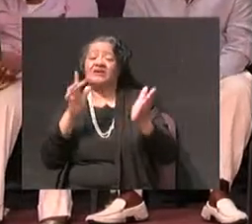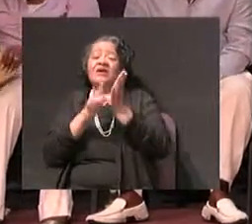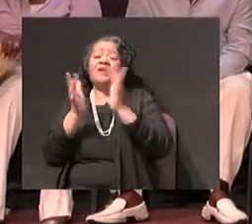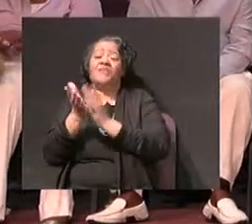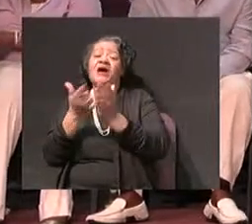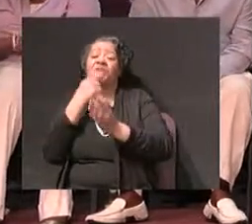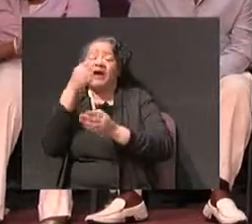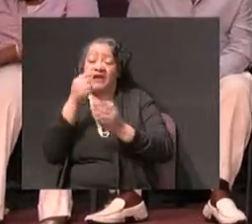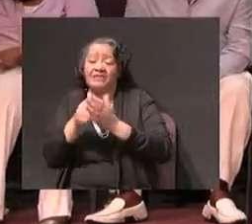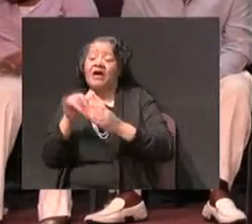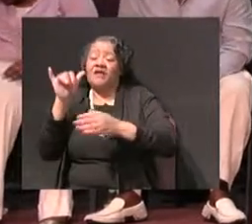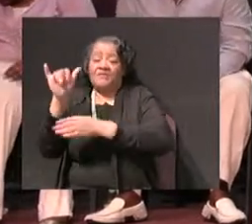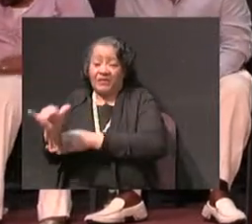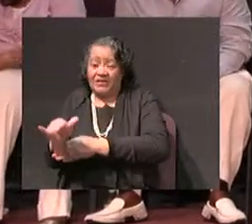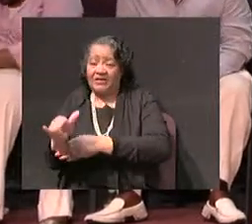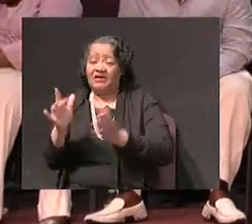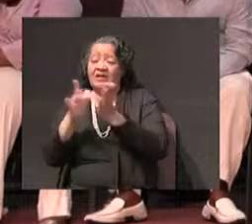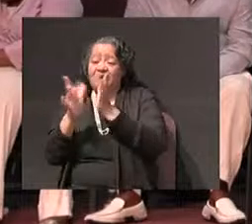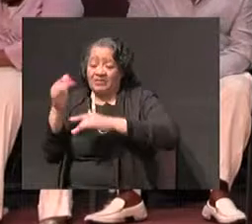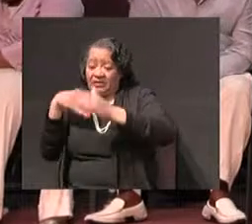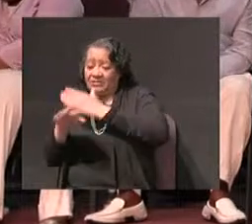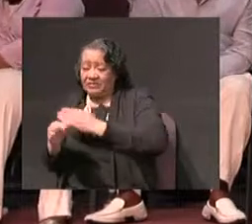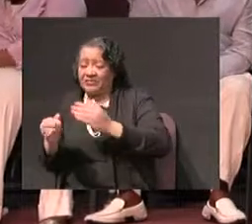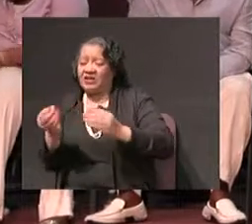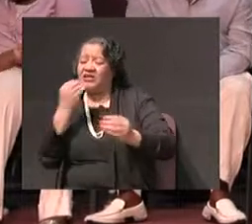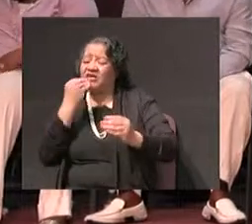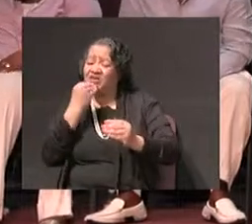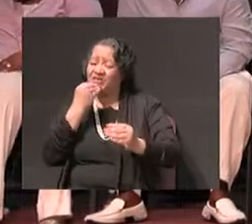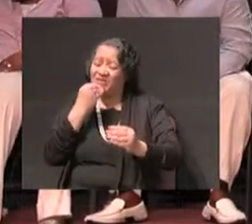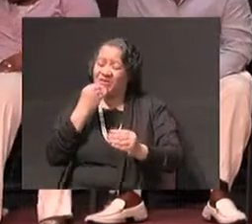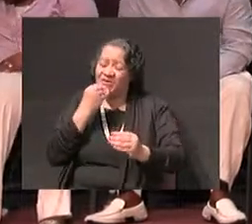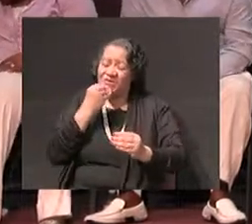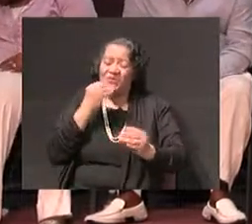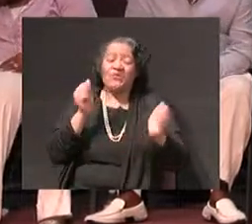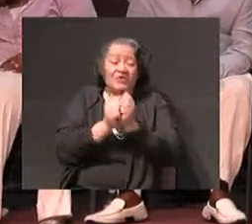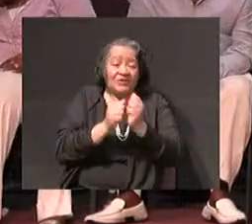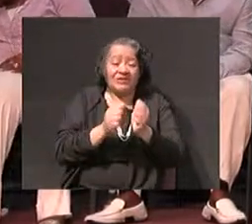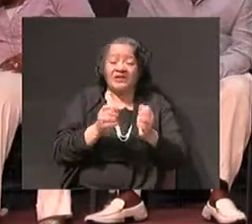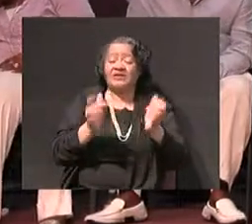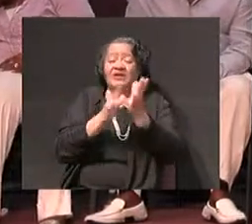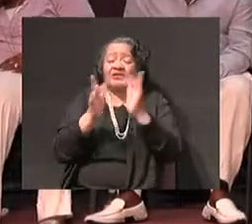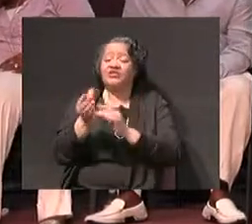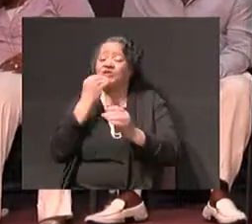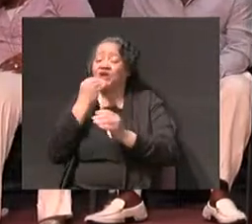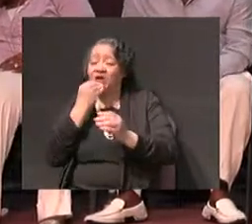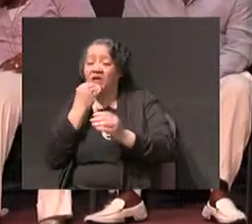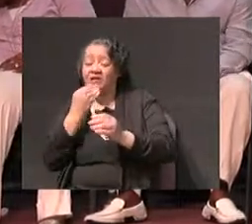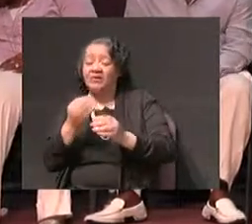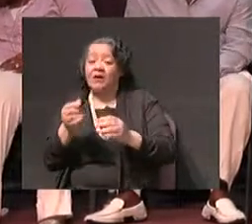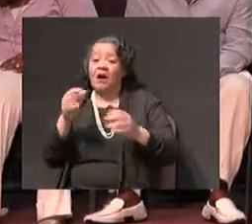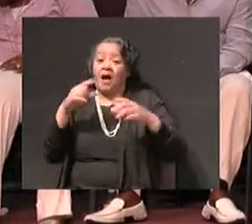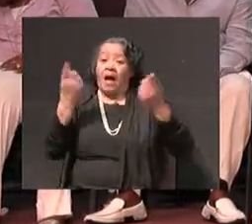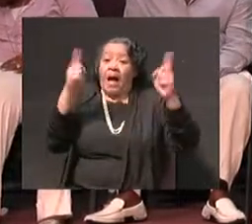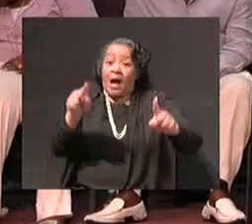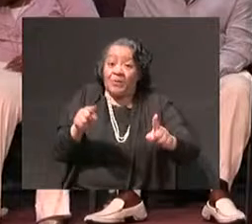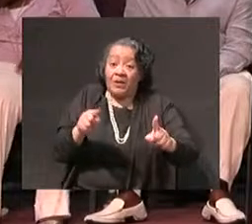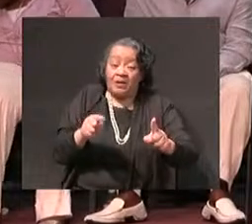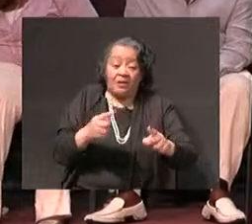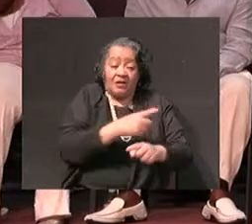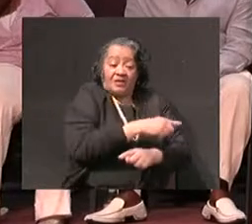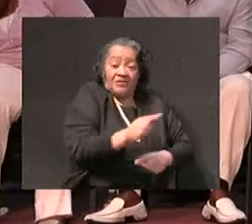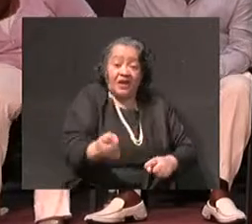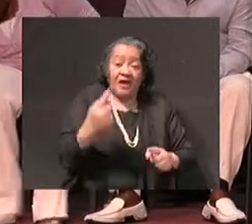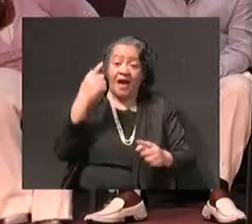says that he went in and they started eating. And when they started eating, their eyes were